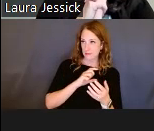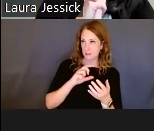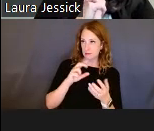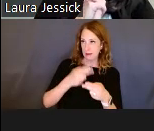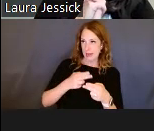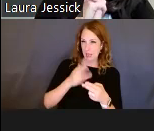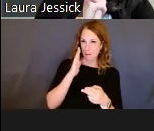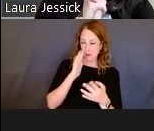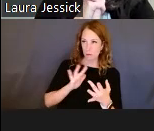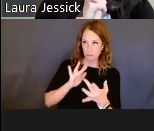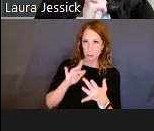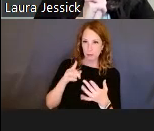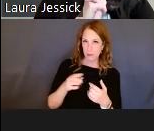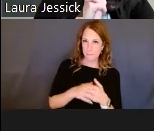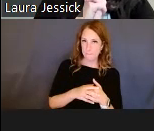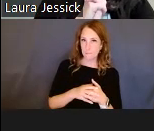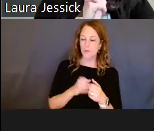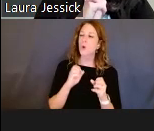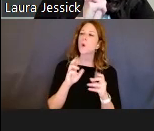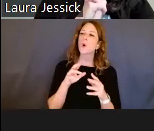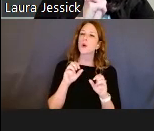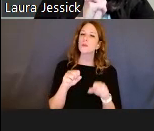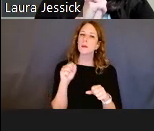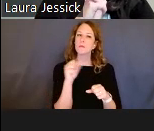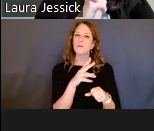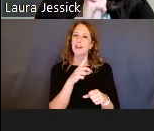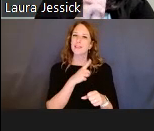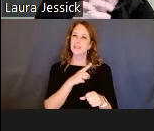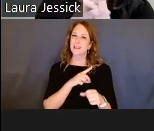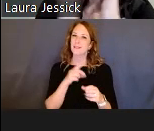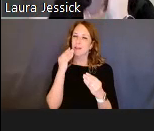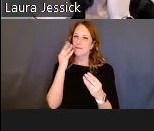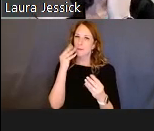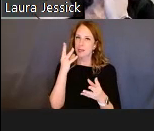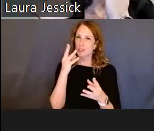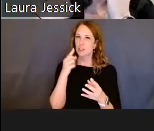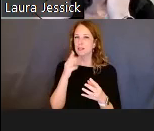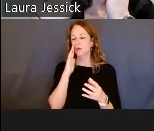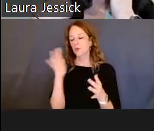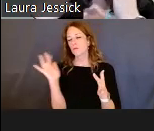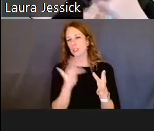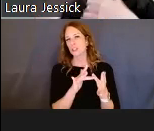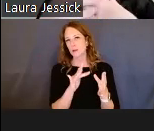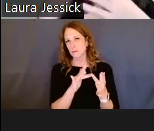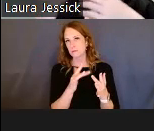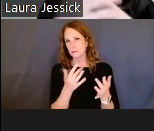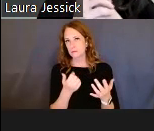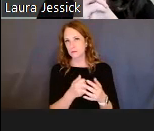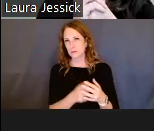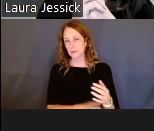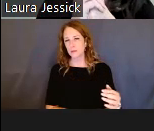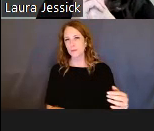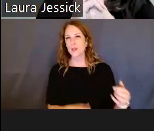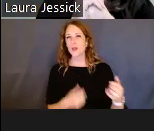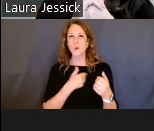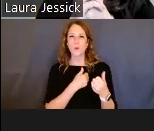to them? Or you can provide the detective my information and he'll reach out and have them reach out to me. We really try and